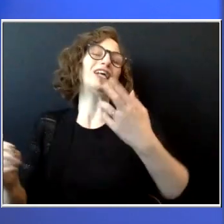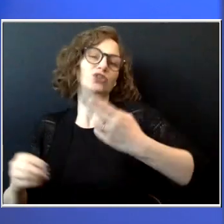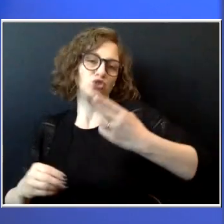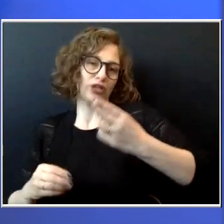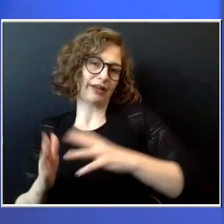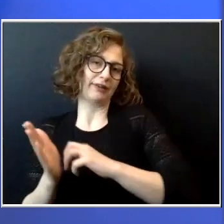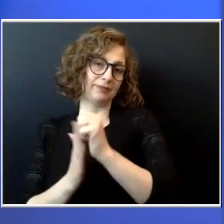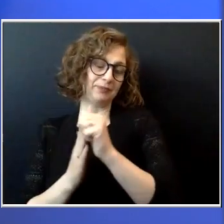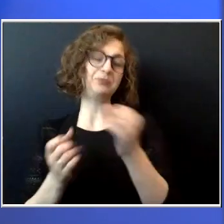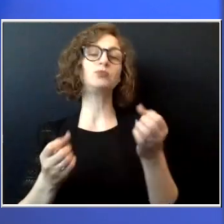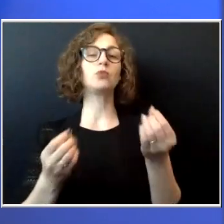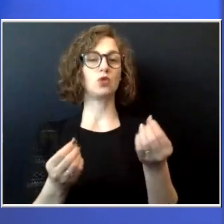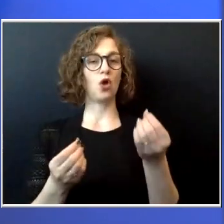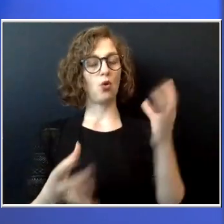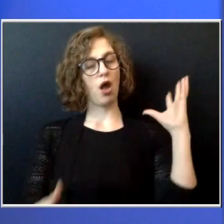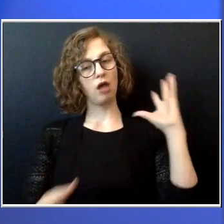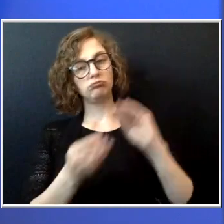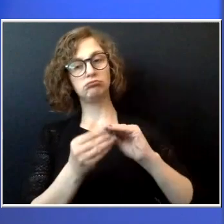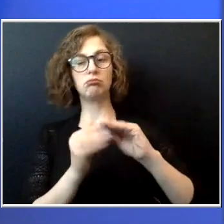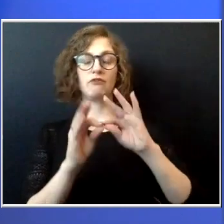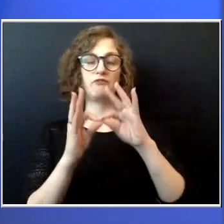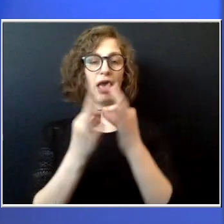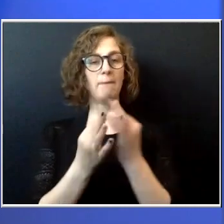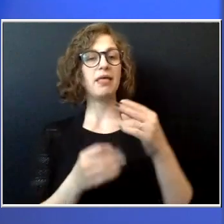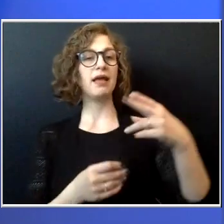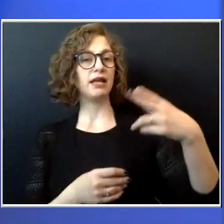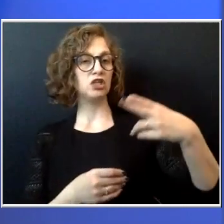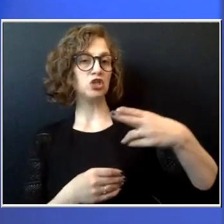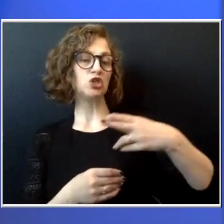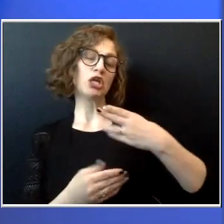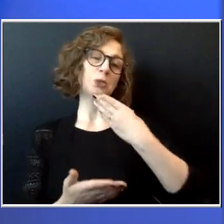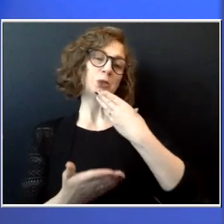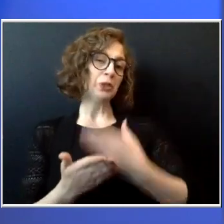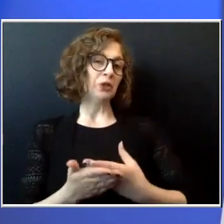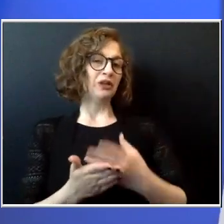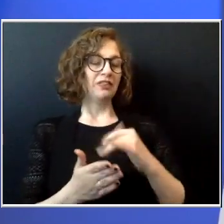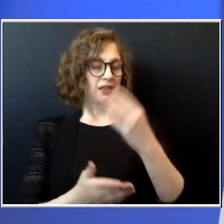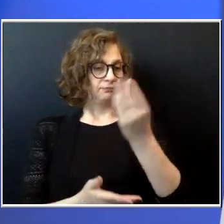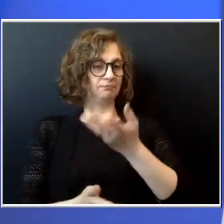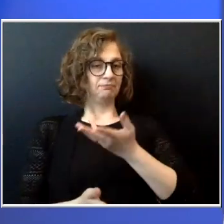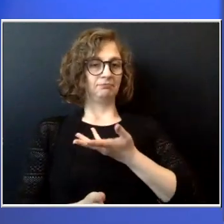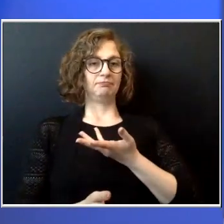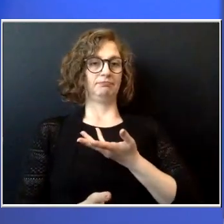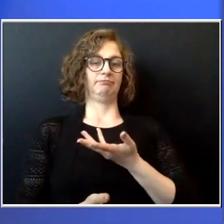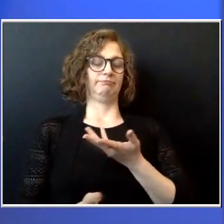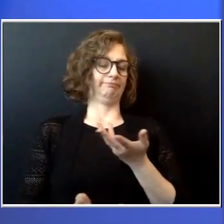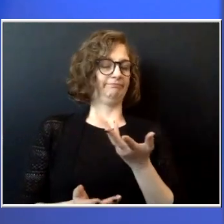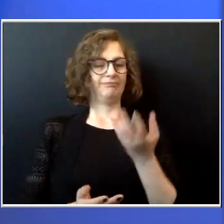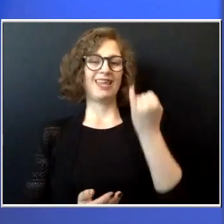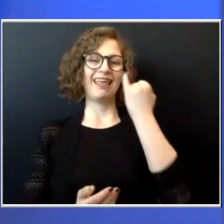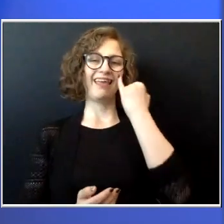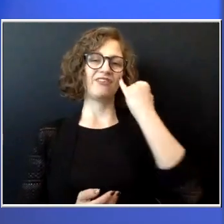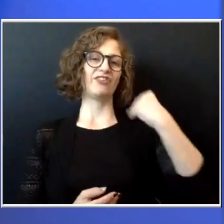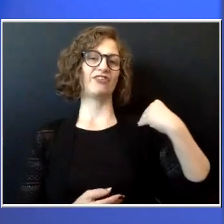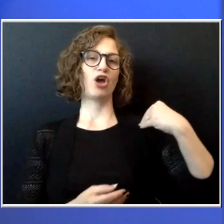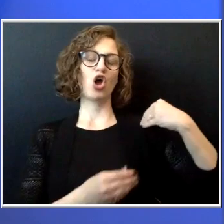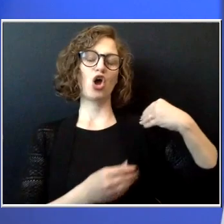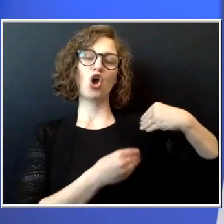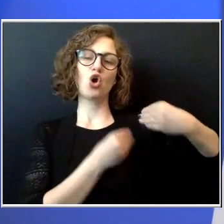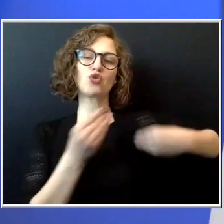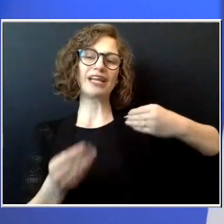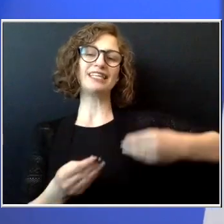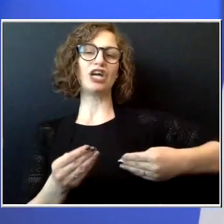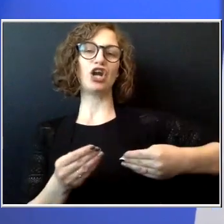us indicators like, based on this, there seems to be a hereditary predisposition. But the absence of a